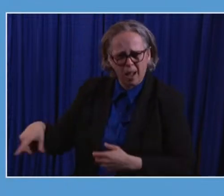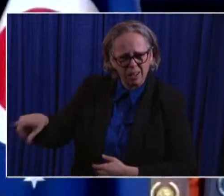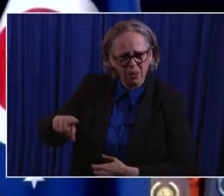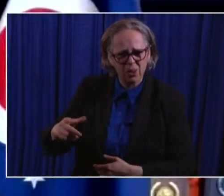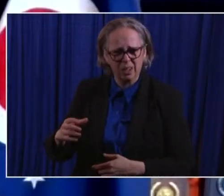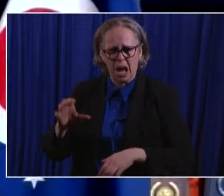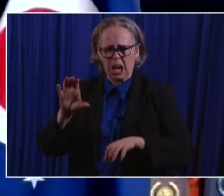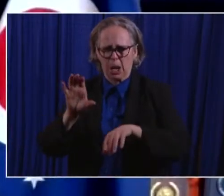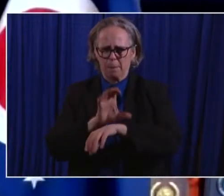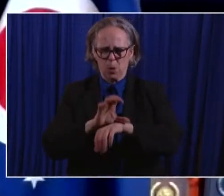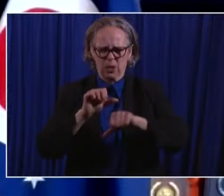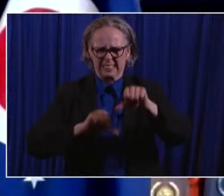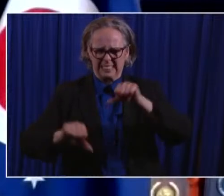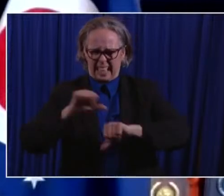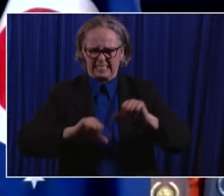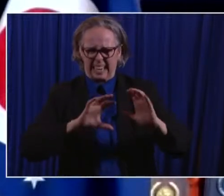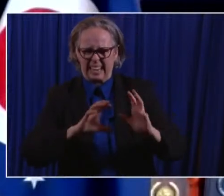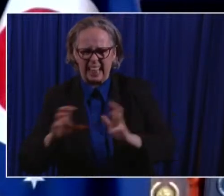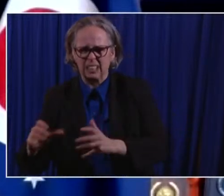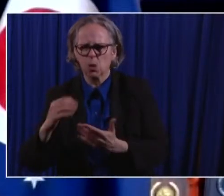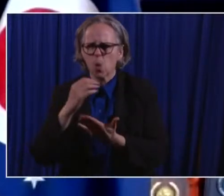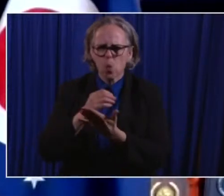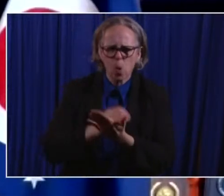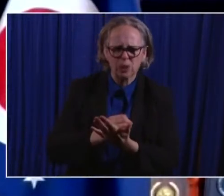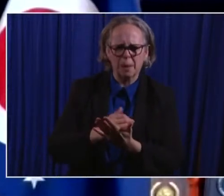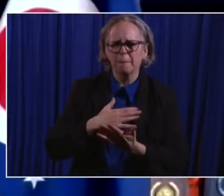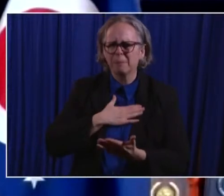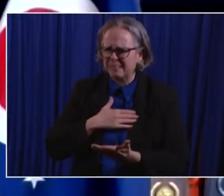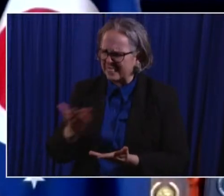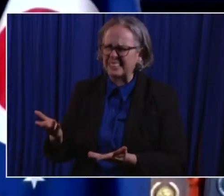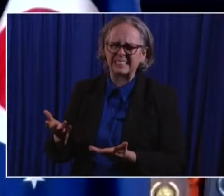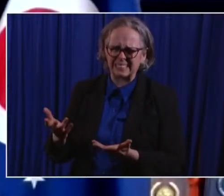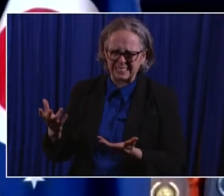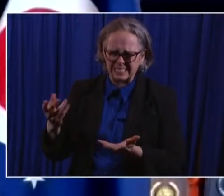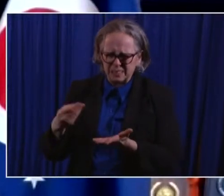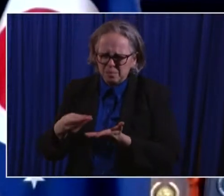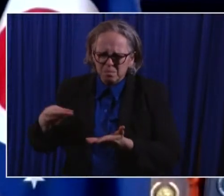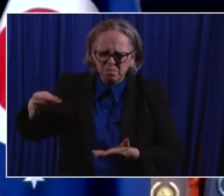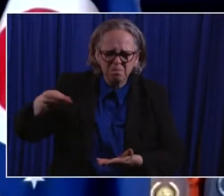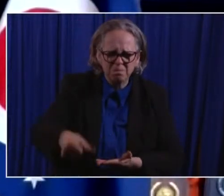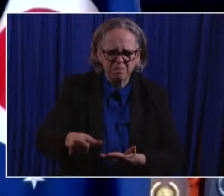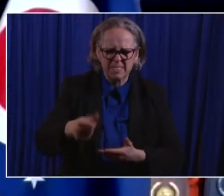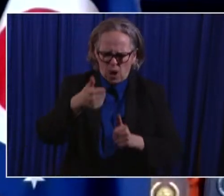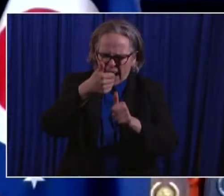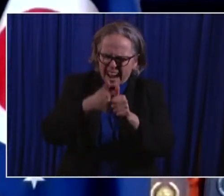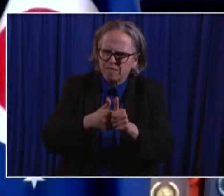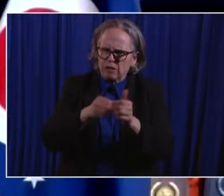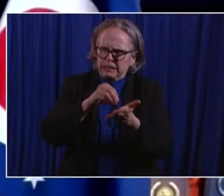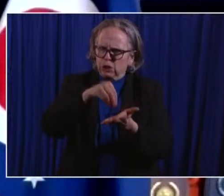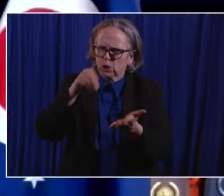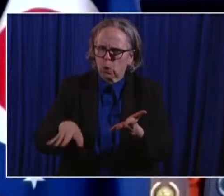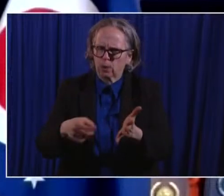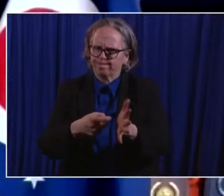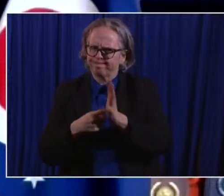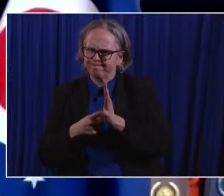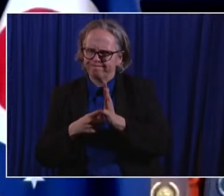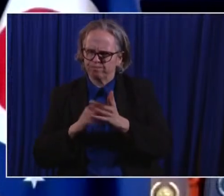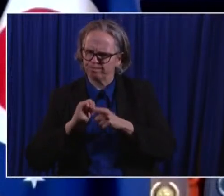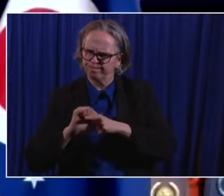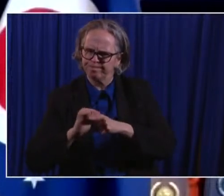We're creating a guarantee in the budget for this to happen, for every student to have access to